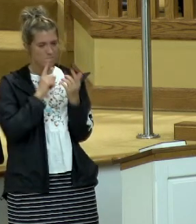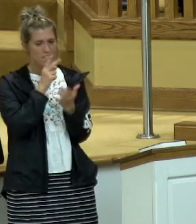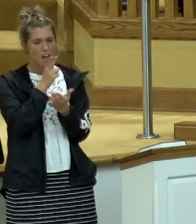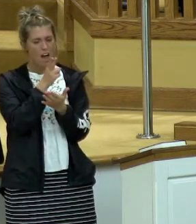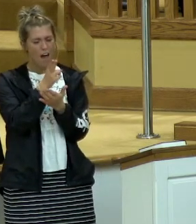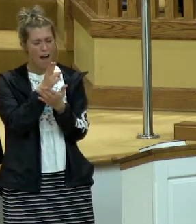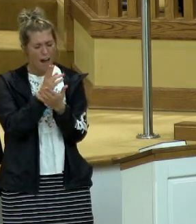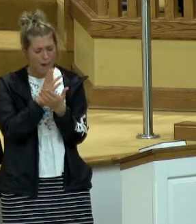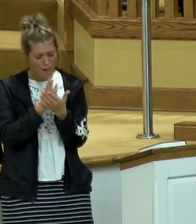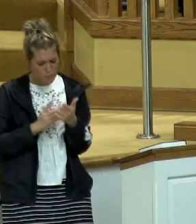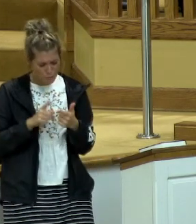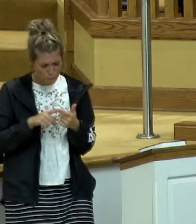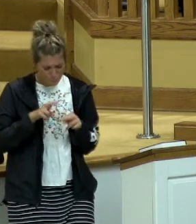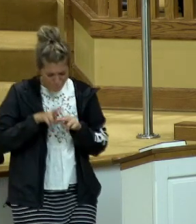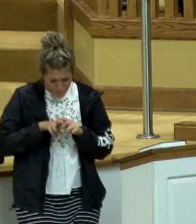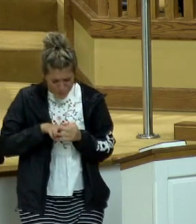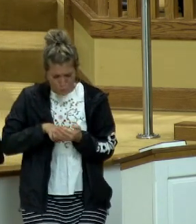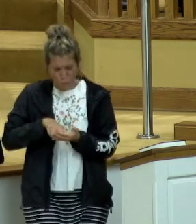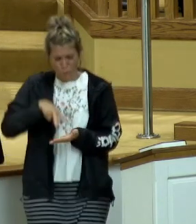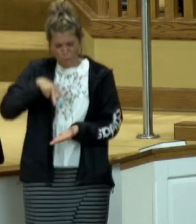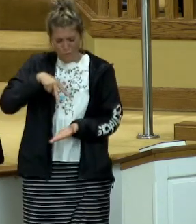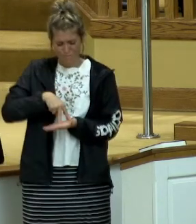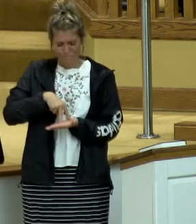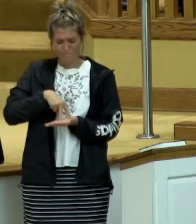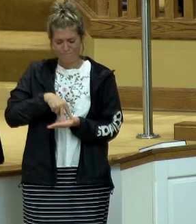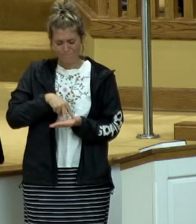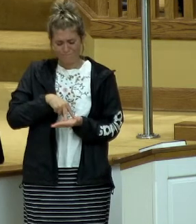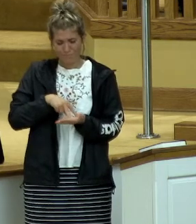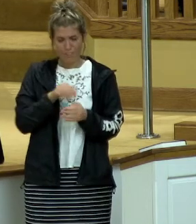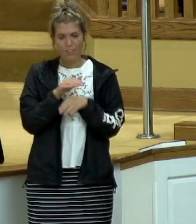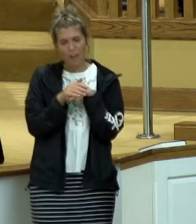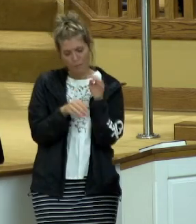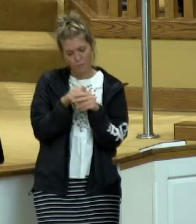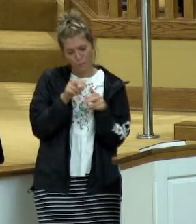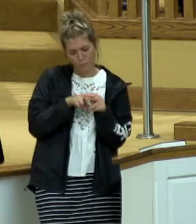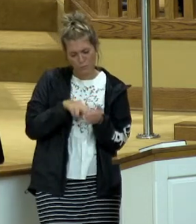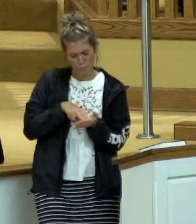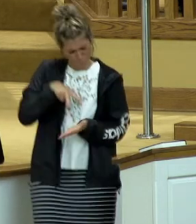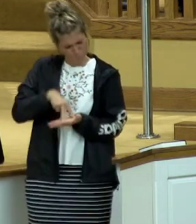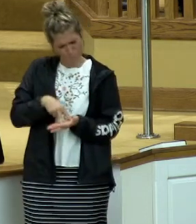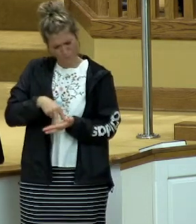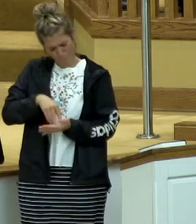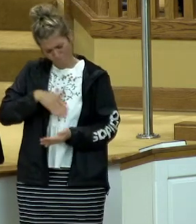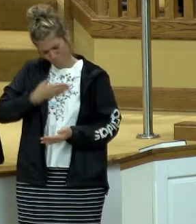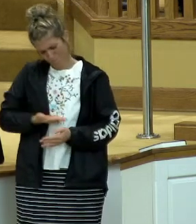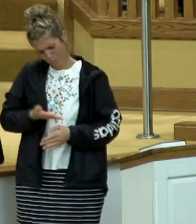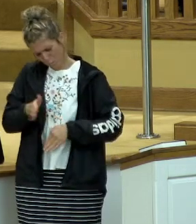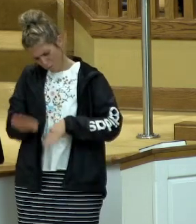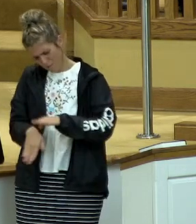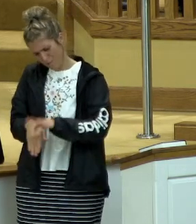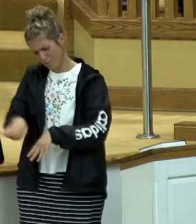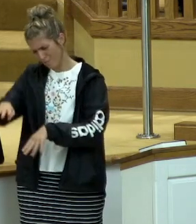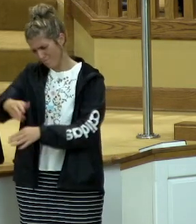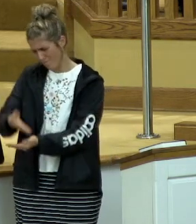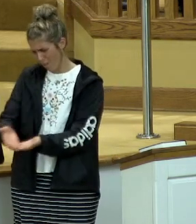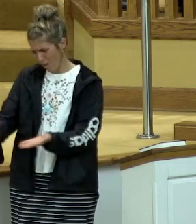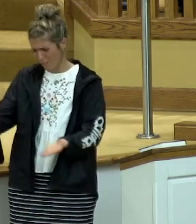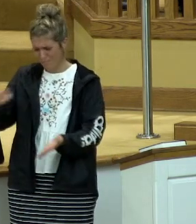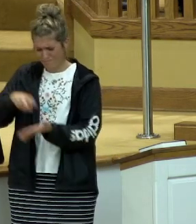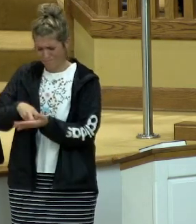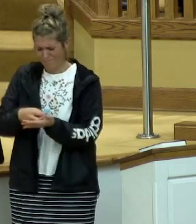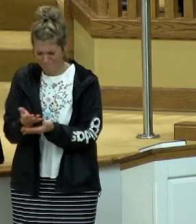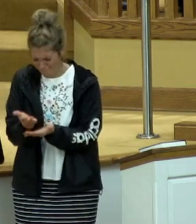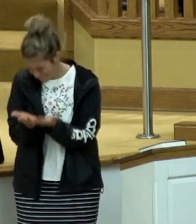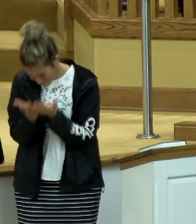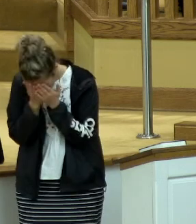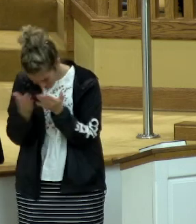It's a humbling move to stand up from where you're at, a comfortable pew, and come to an old-fashioned altar and get on your knees or fall on your face